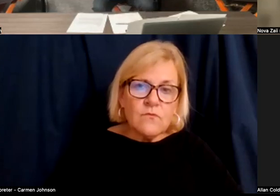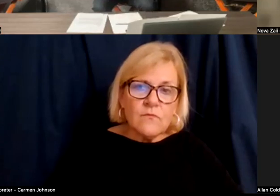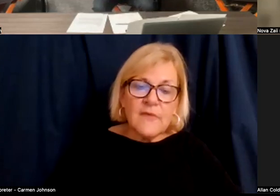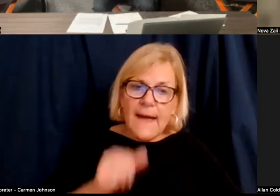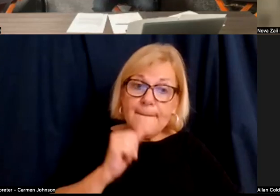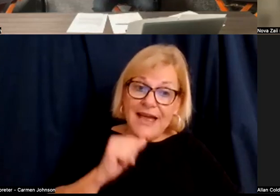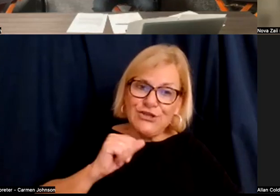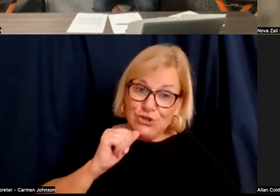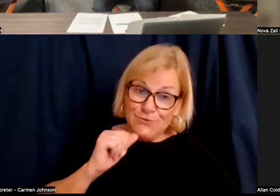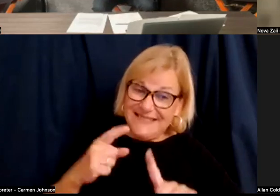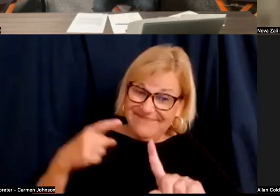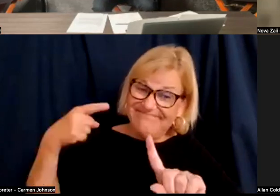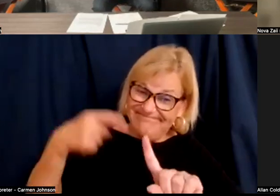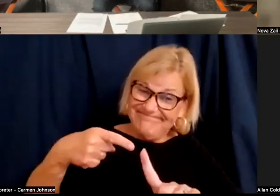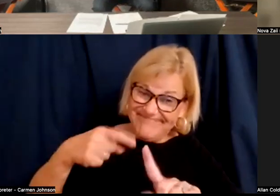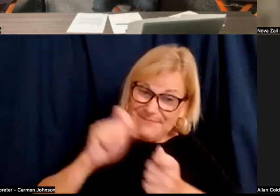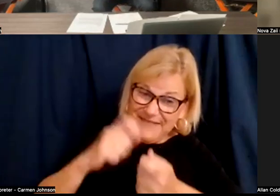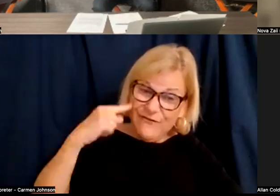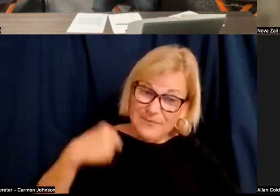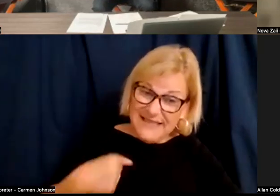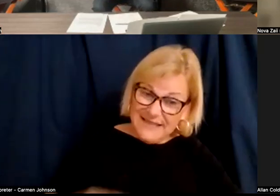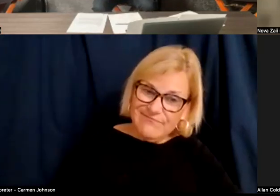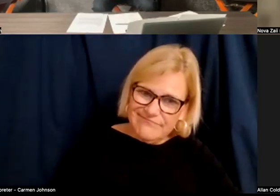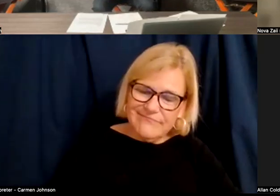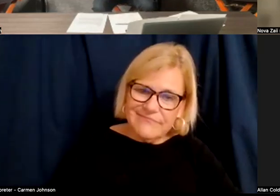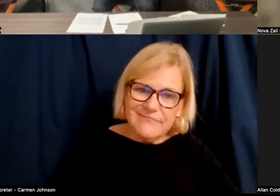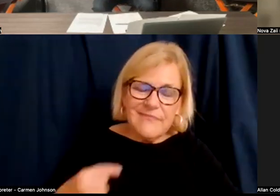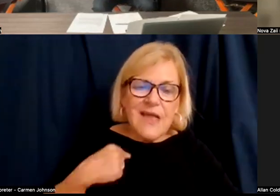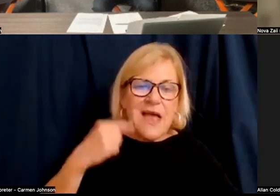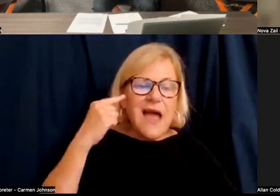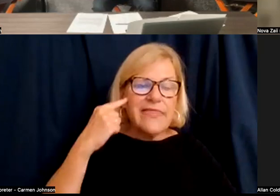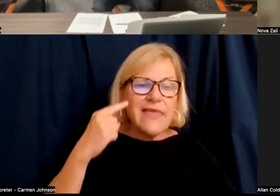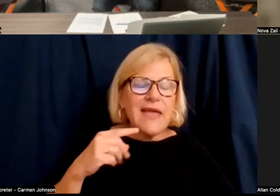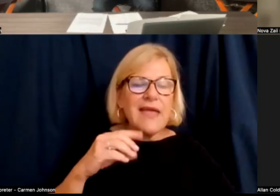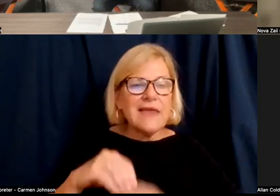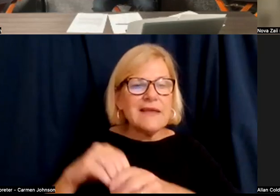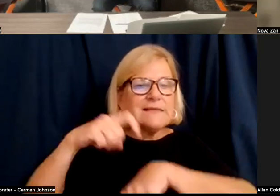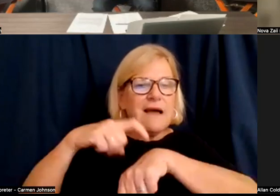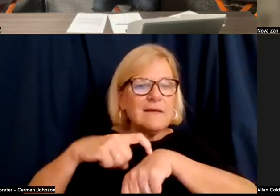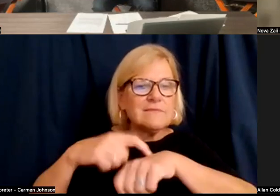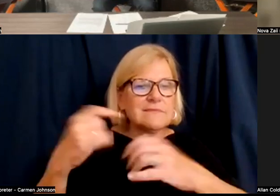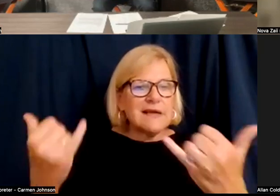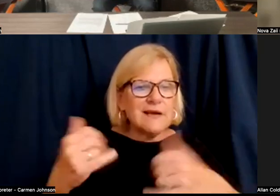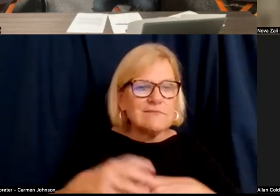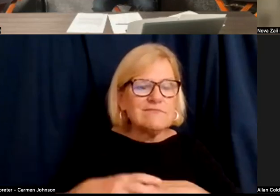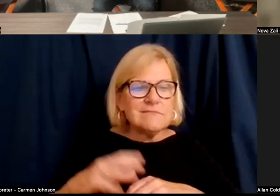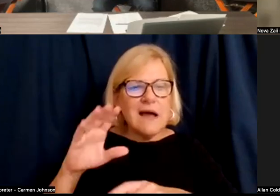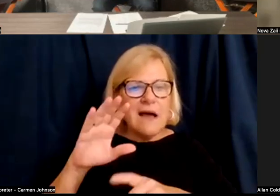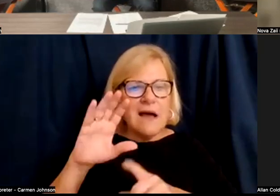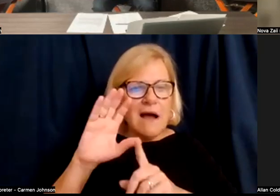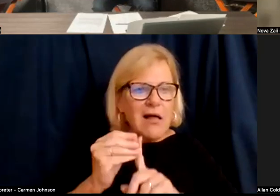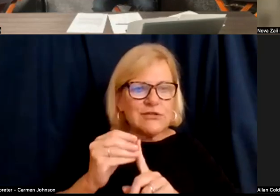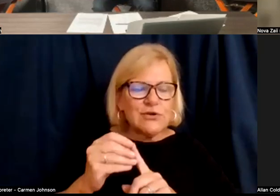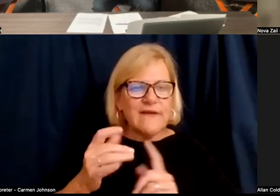been the name of the game for me, and I think in a era in a culture of